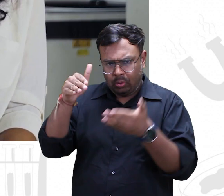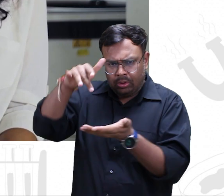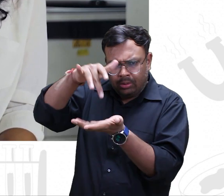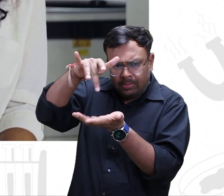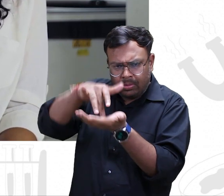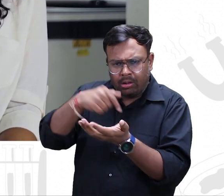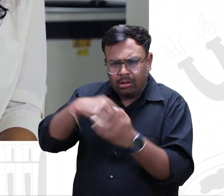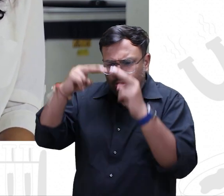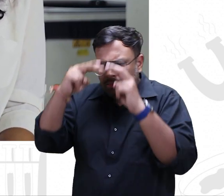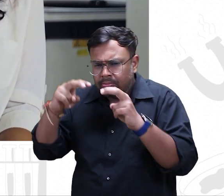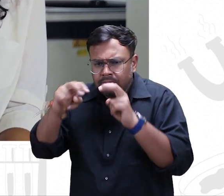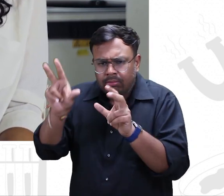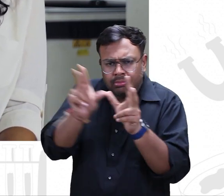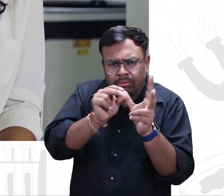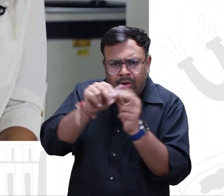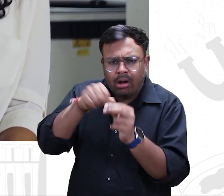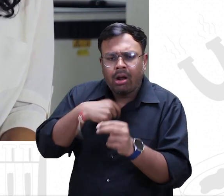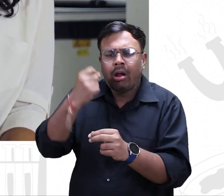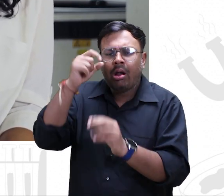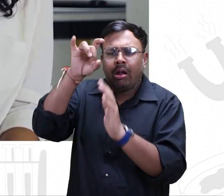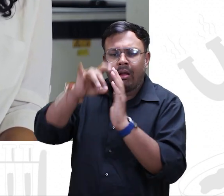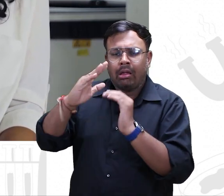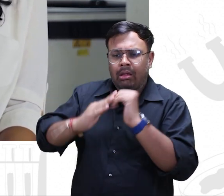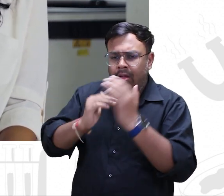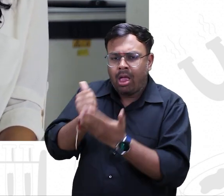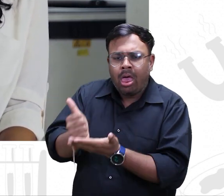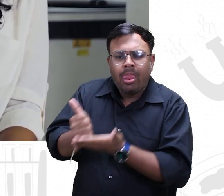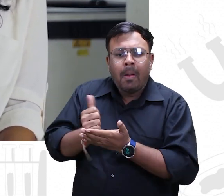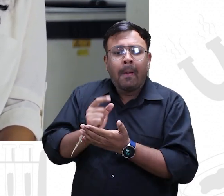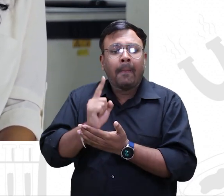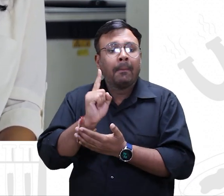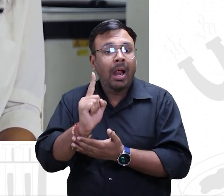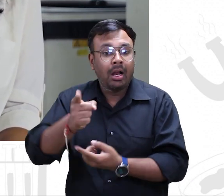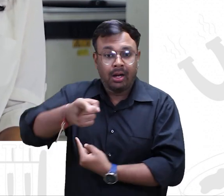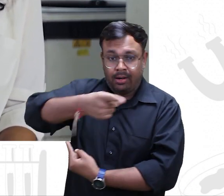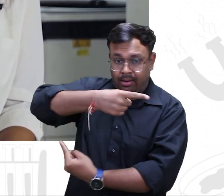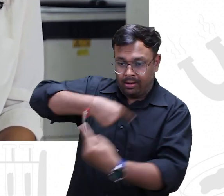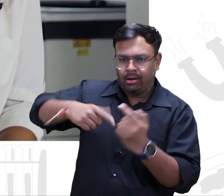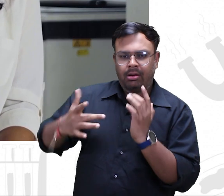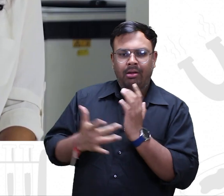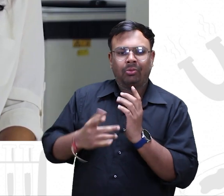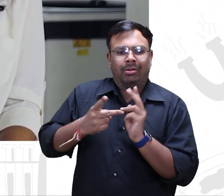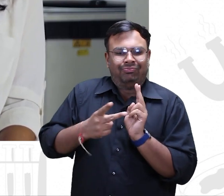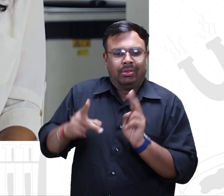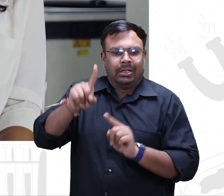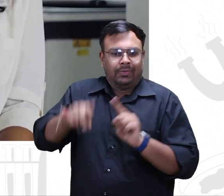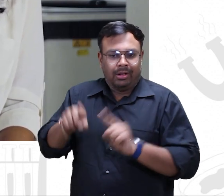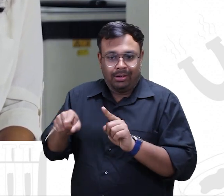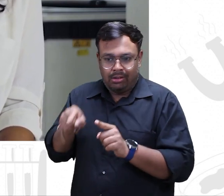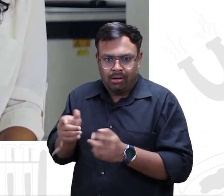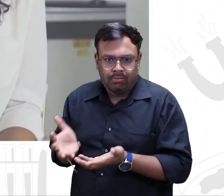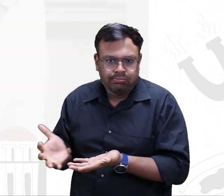on understanding the macromolecules through structure and analysis, but we also use a vast array of techniques to get